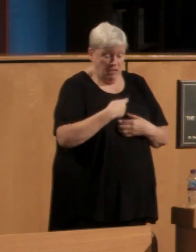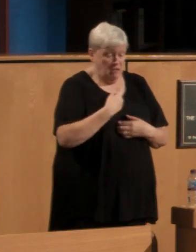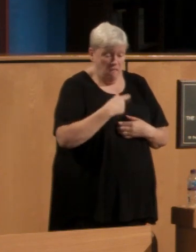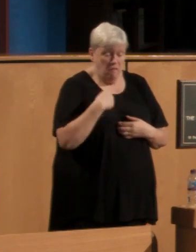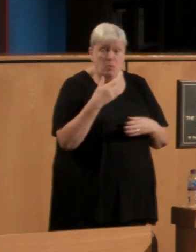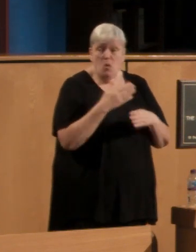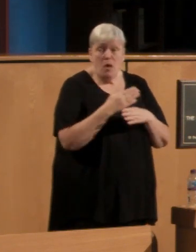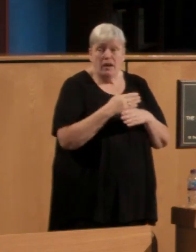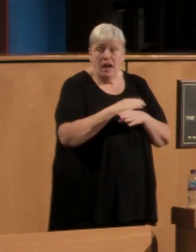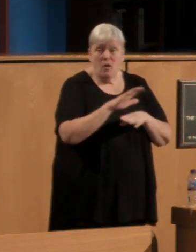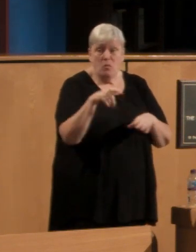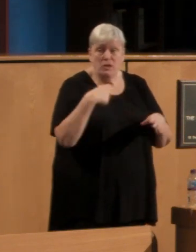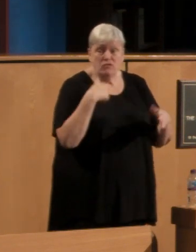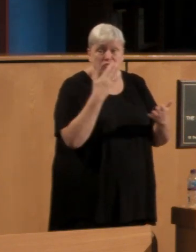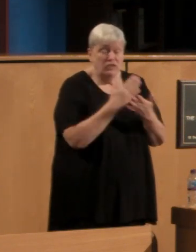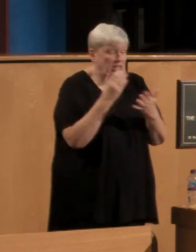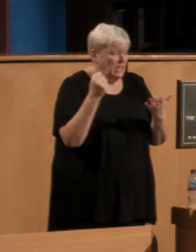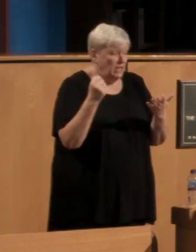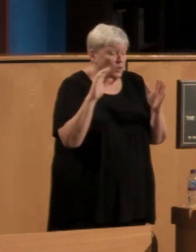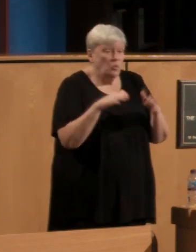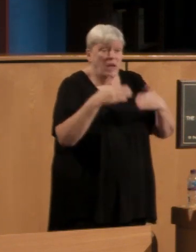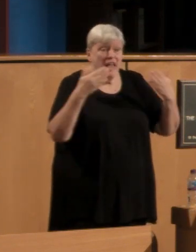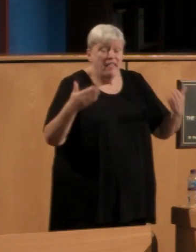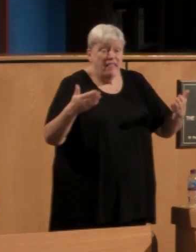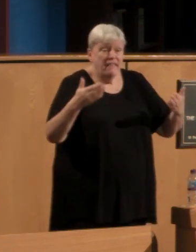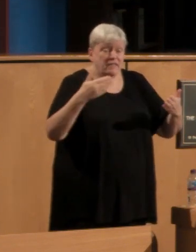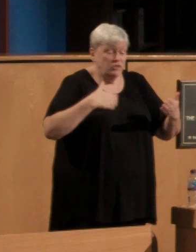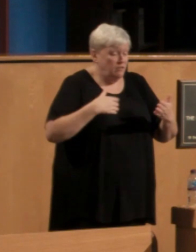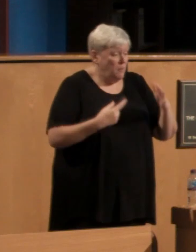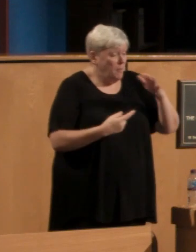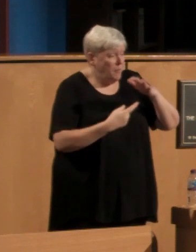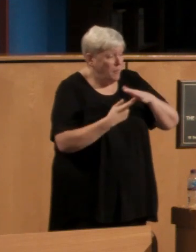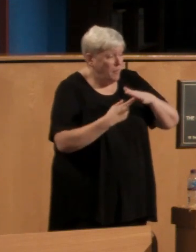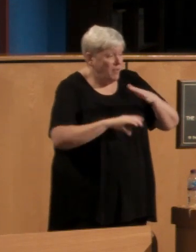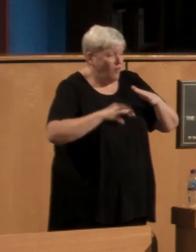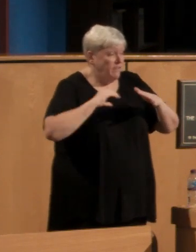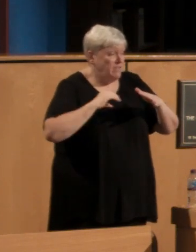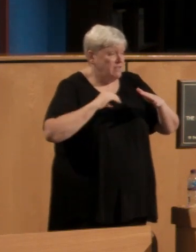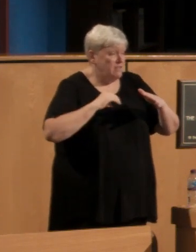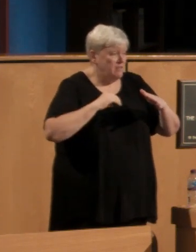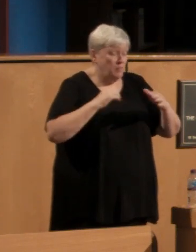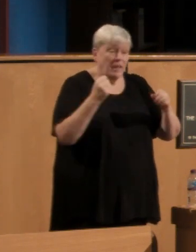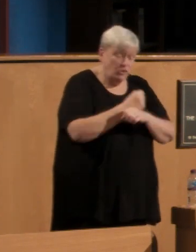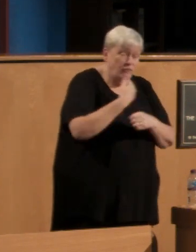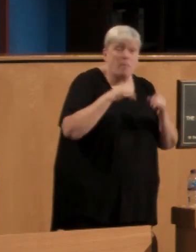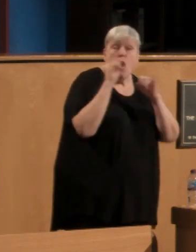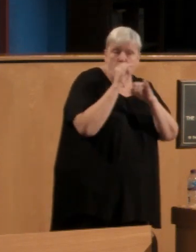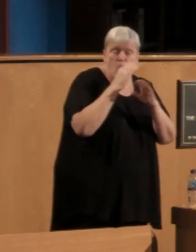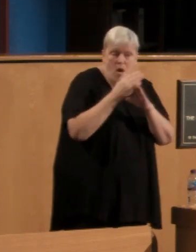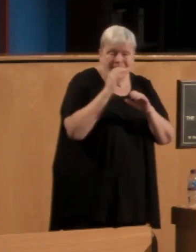wouldn't call horror, unless I put some major content warnings on it, which I also do for my queer work, for my horror work. But